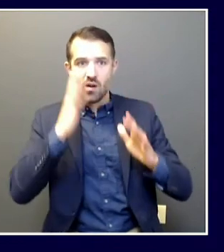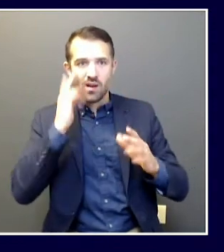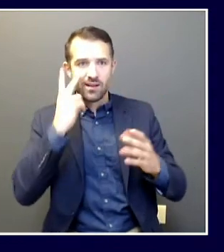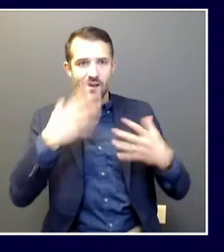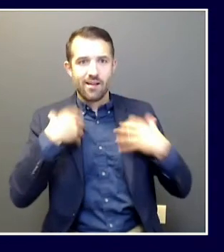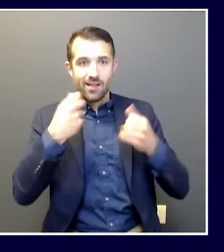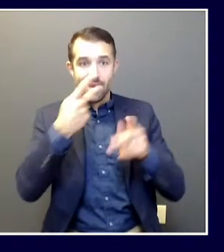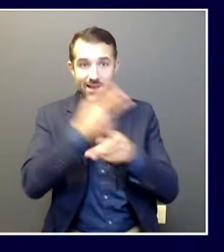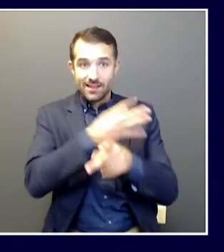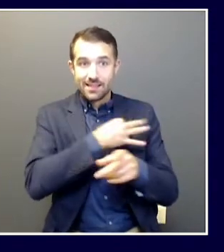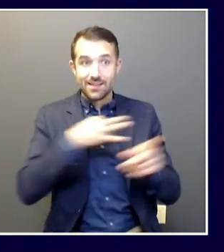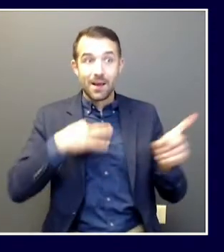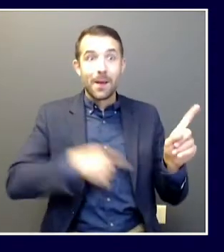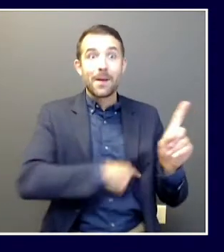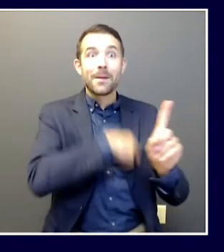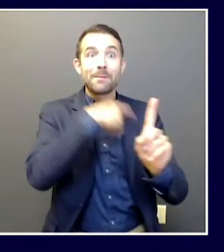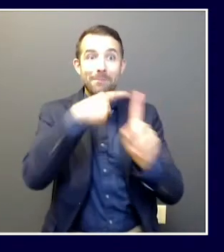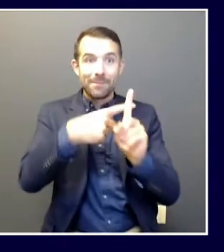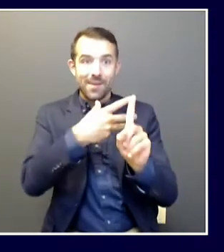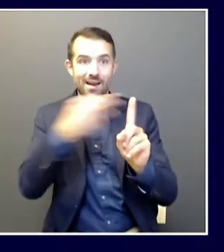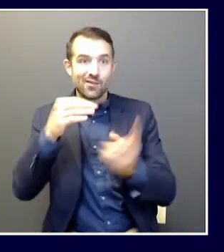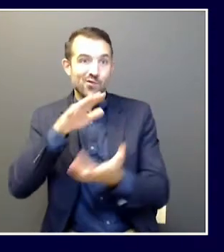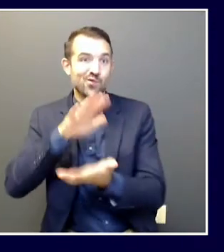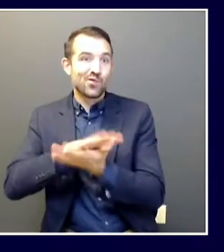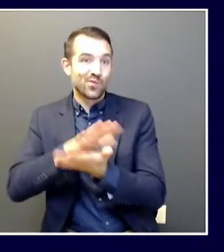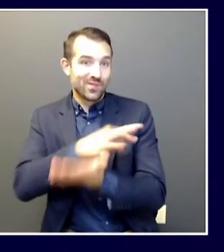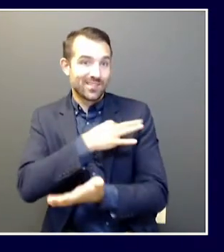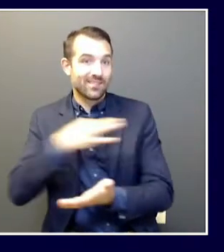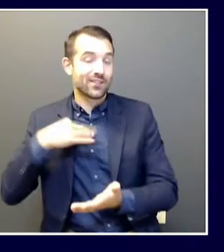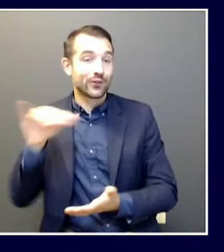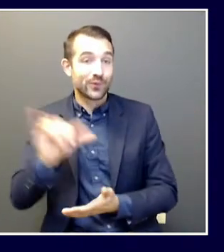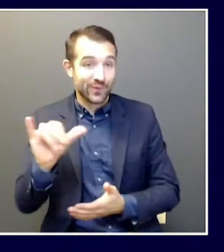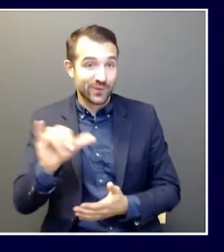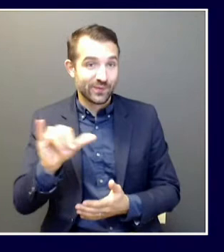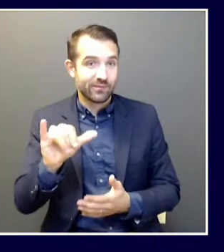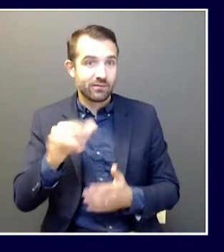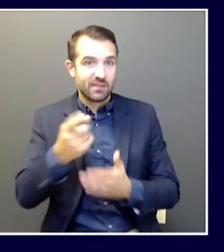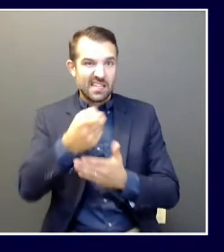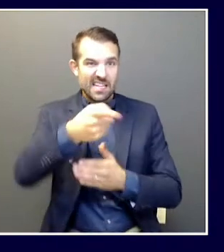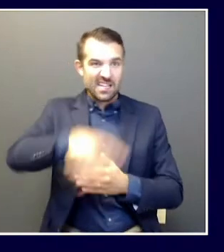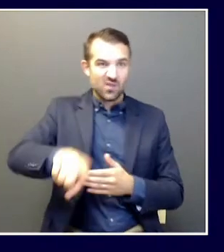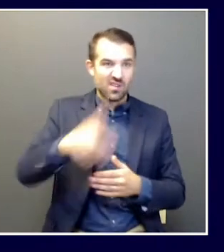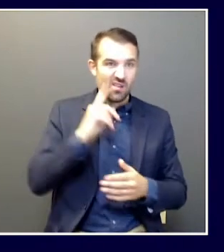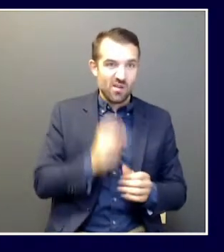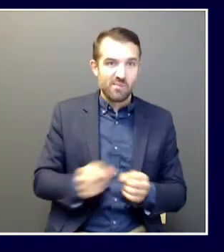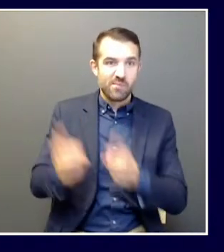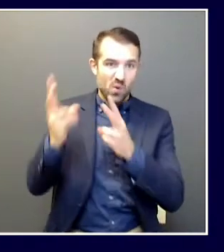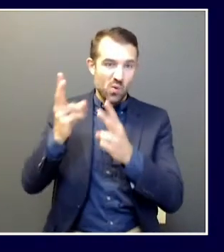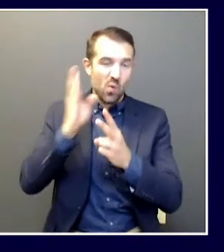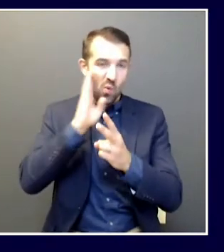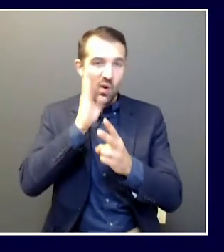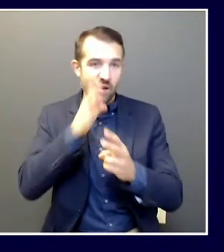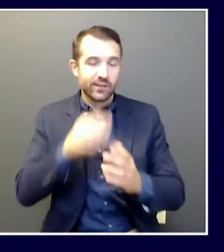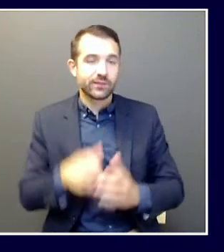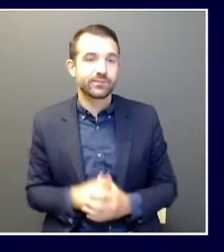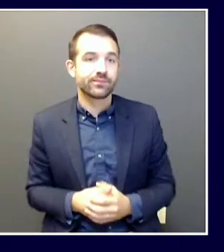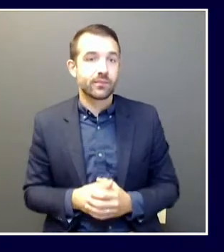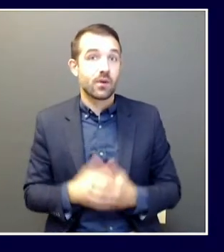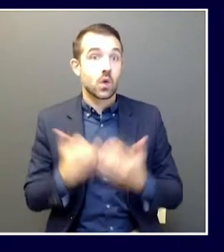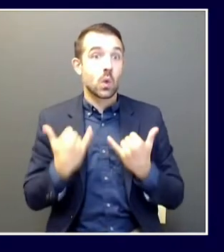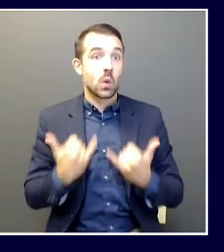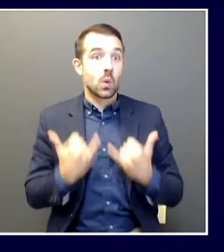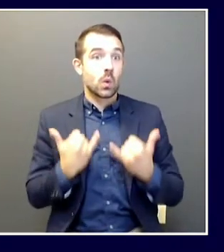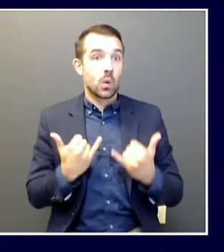with the vaccination of school staff. We do expect to post that next week. We are also gathering information on how many of our schools and